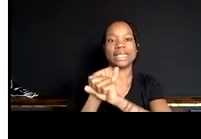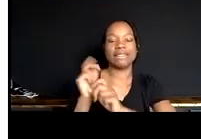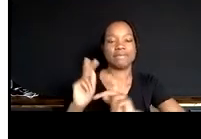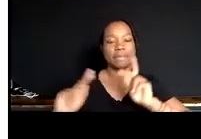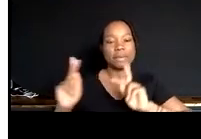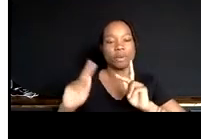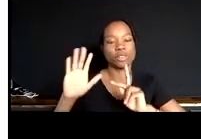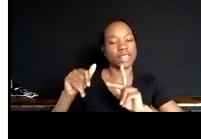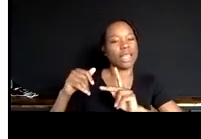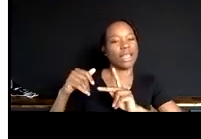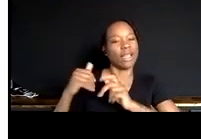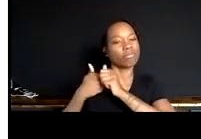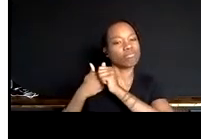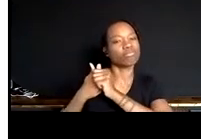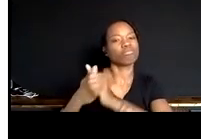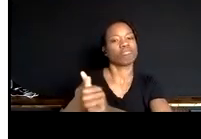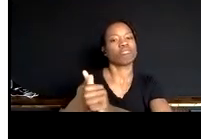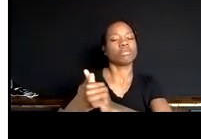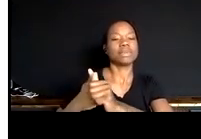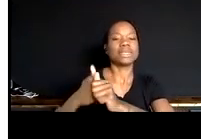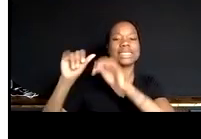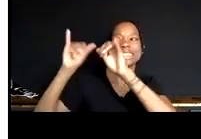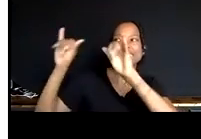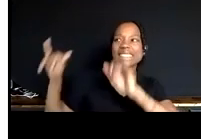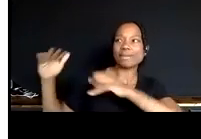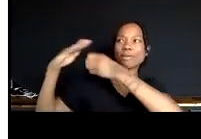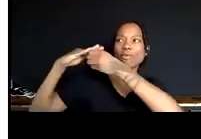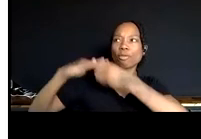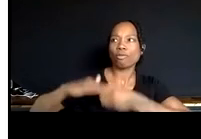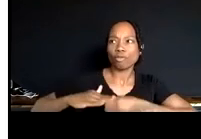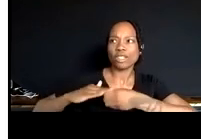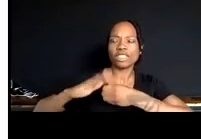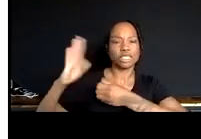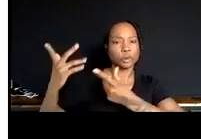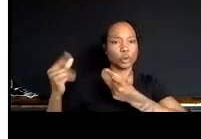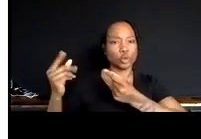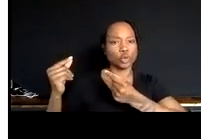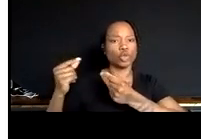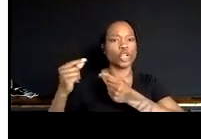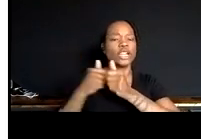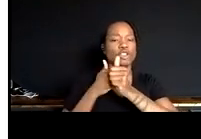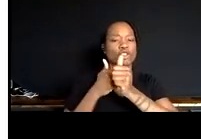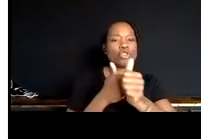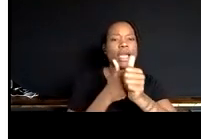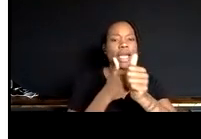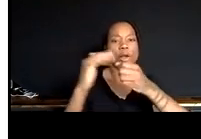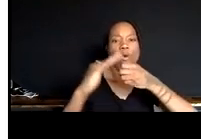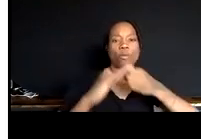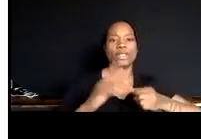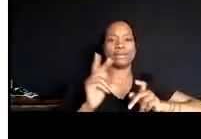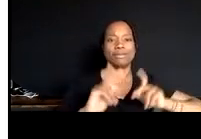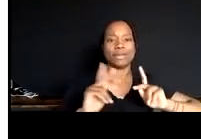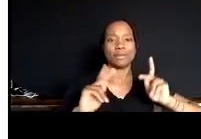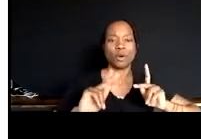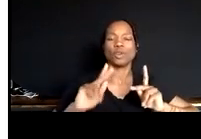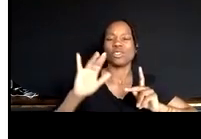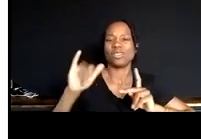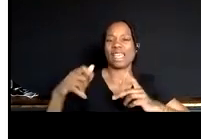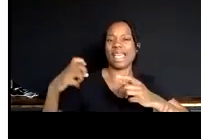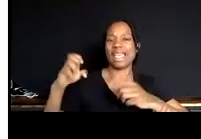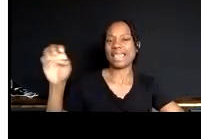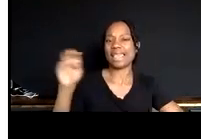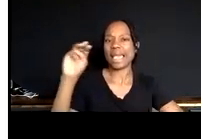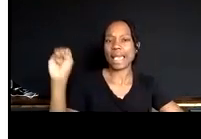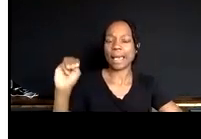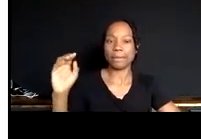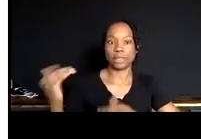tradition of systems of oppression, is to track the oppressed, and electronic monitoring and e-carceration is but the most recent